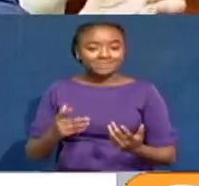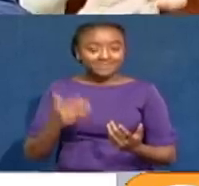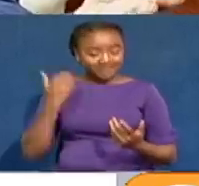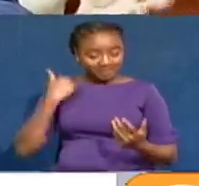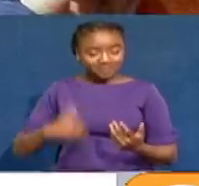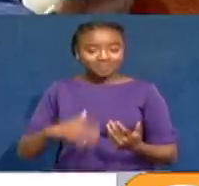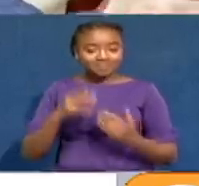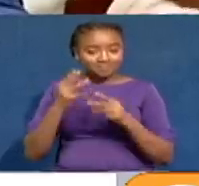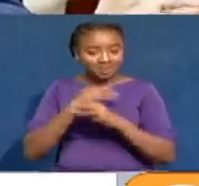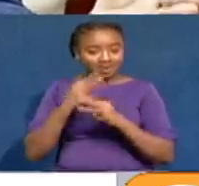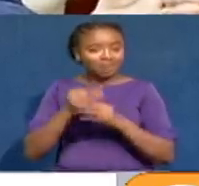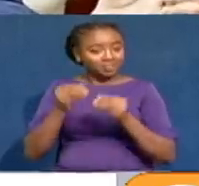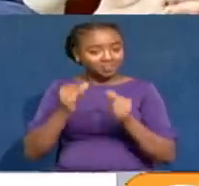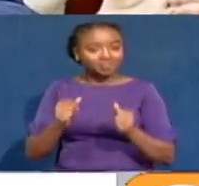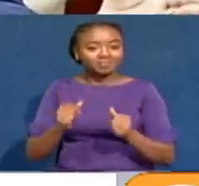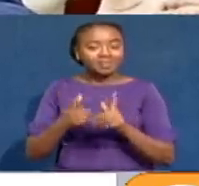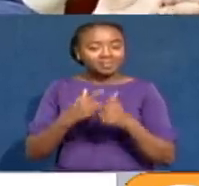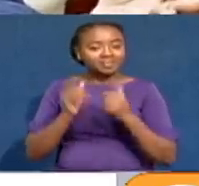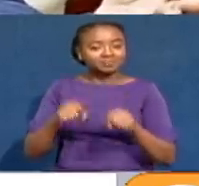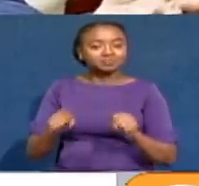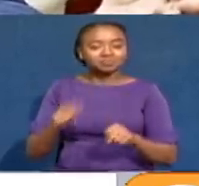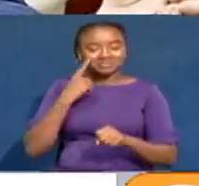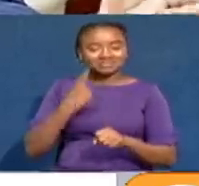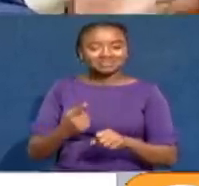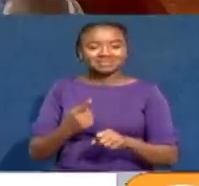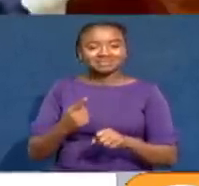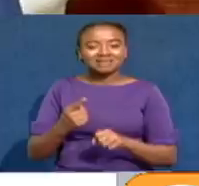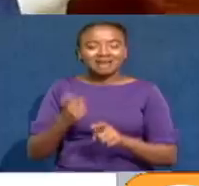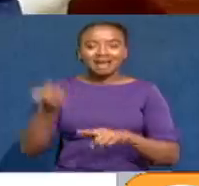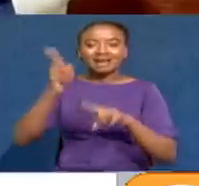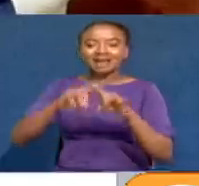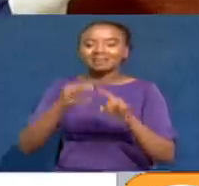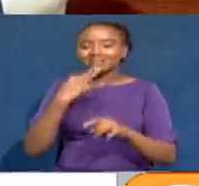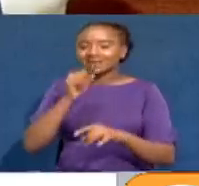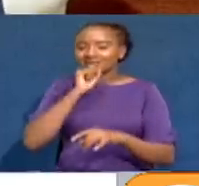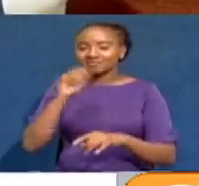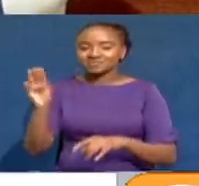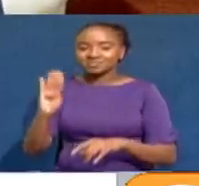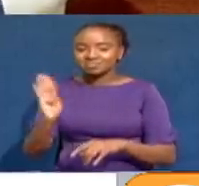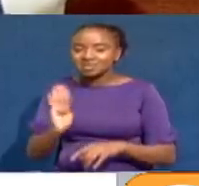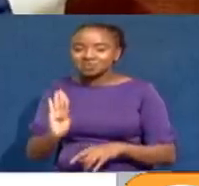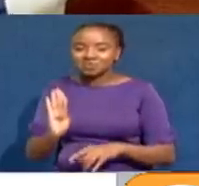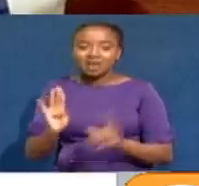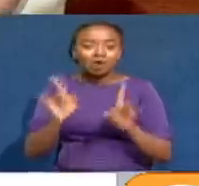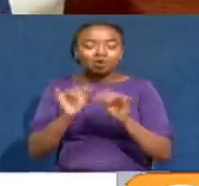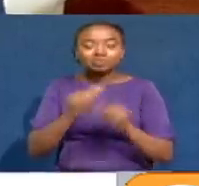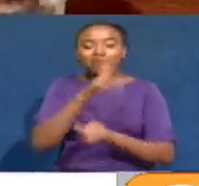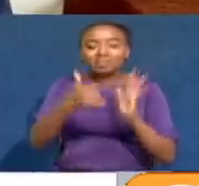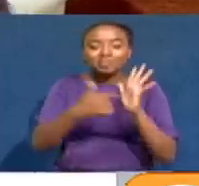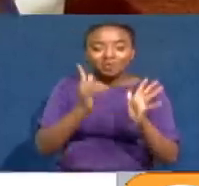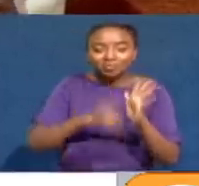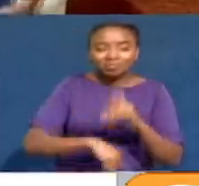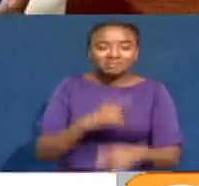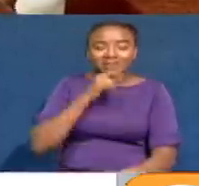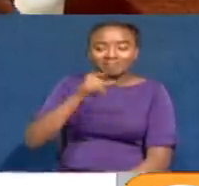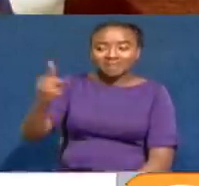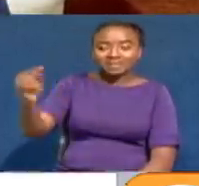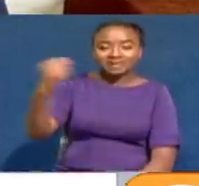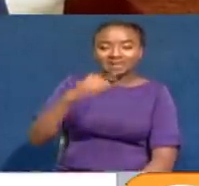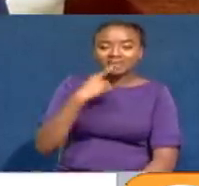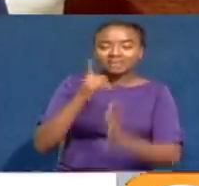in my mathematics, you can actually add the SGR at 350 billion. And we must not run away from facts. Maoka Maore cannot come here and